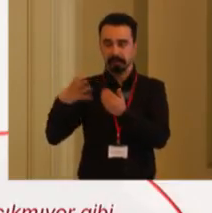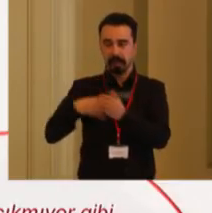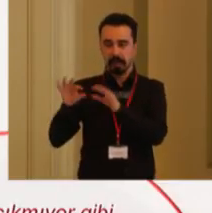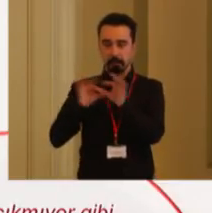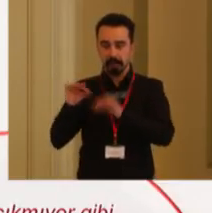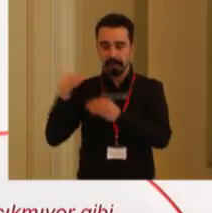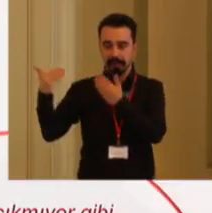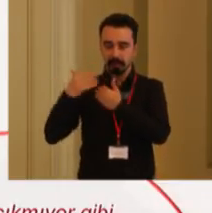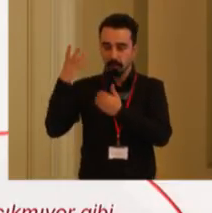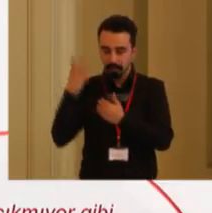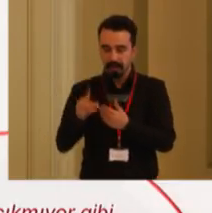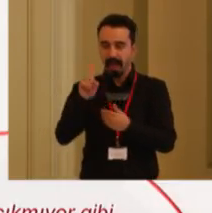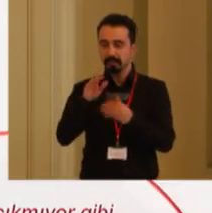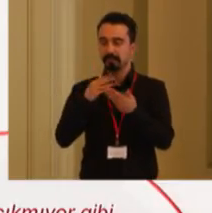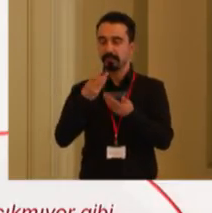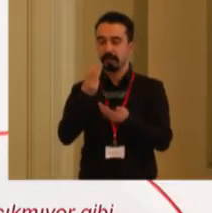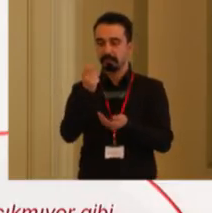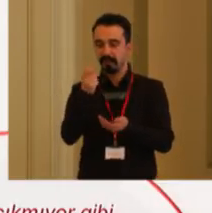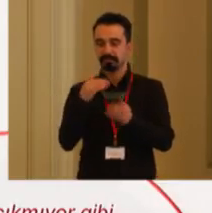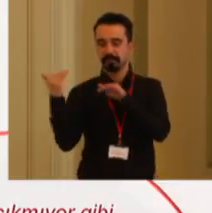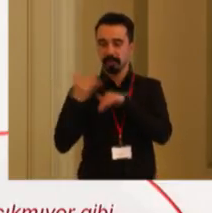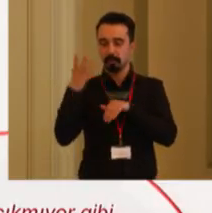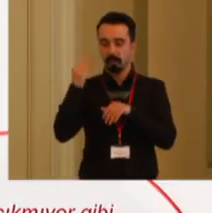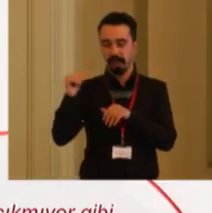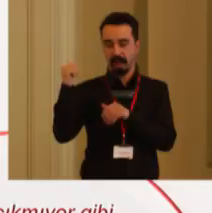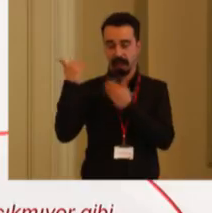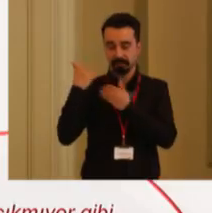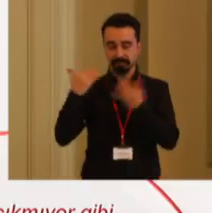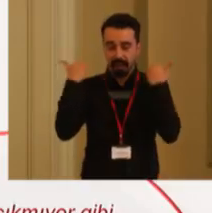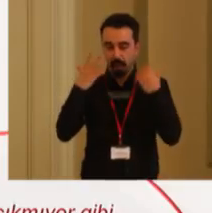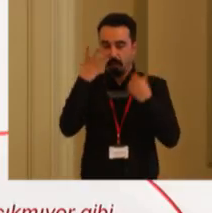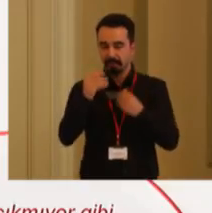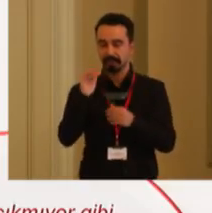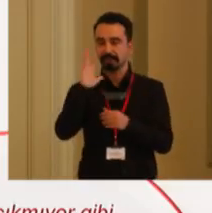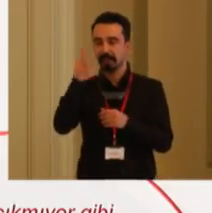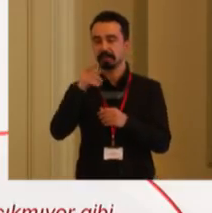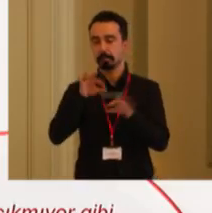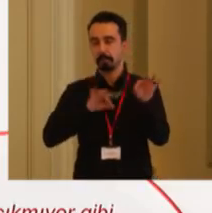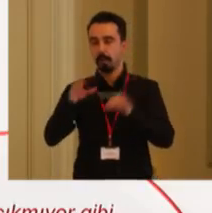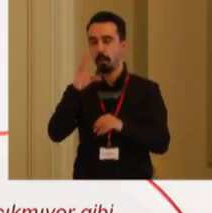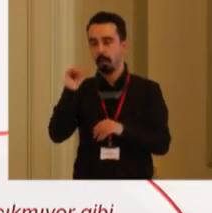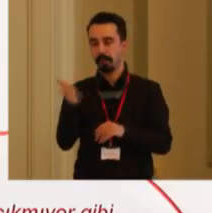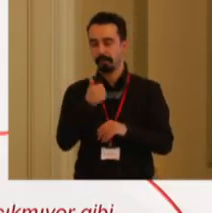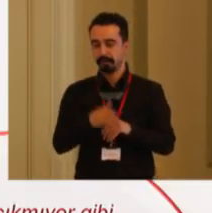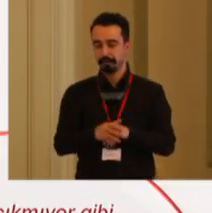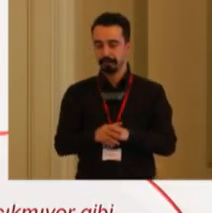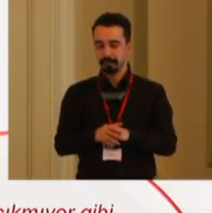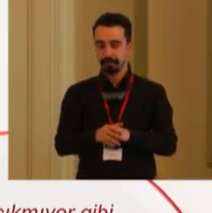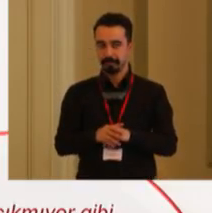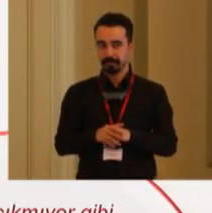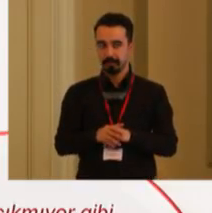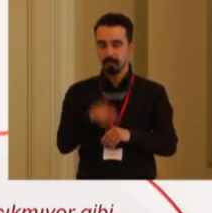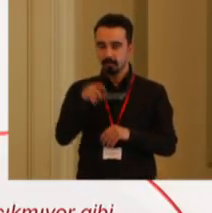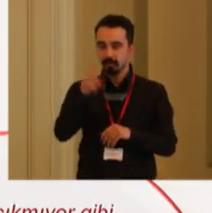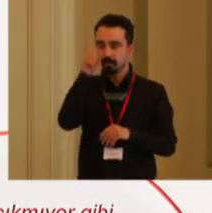is central. They want their families to support them intangibly, but also tangibly for their future.